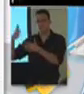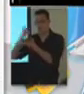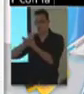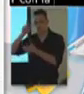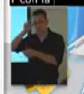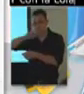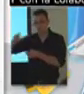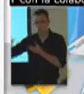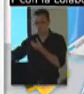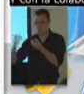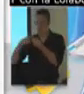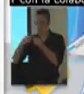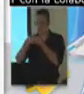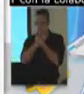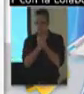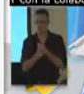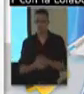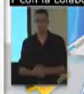players.